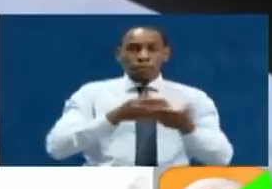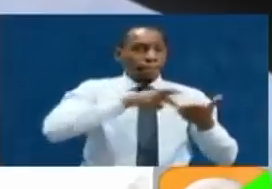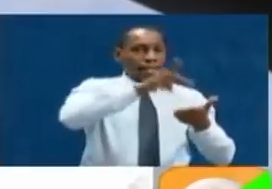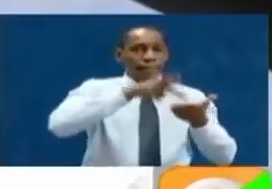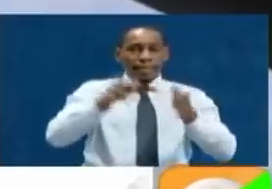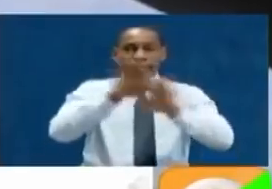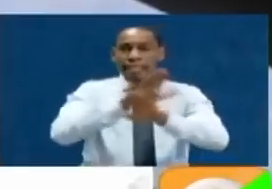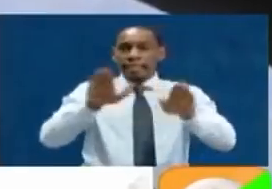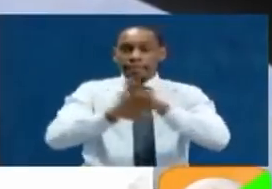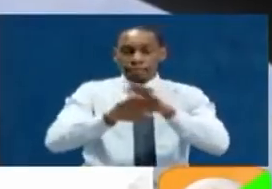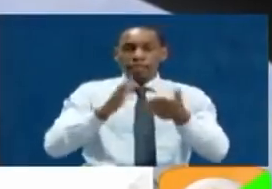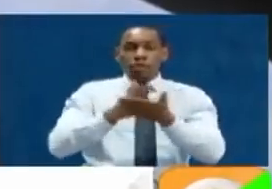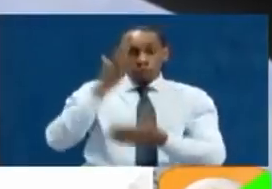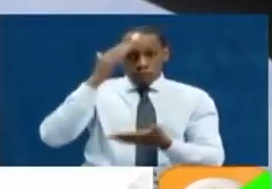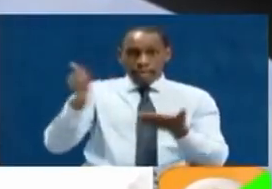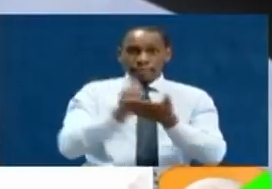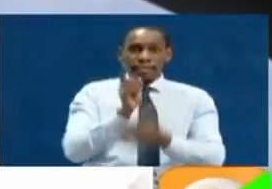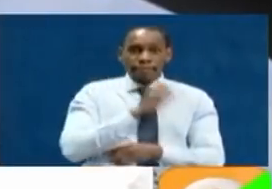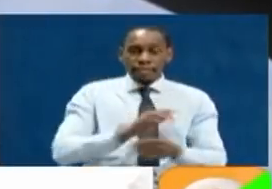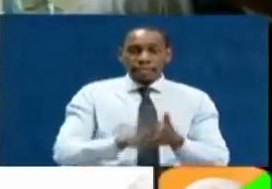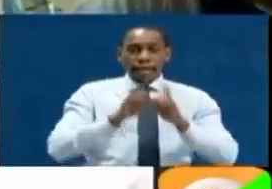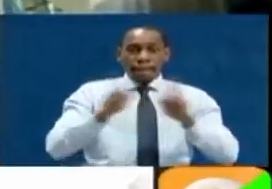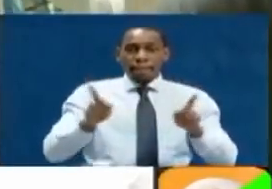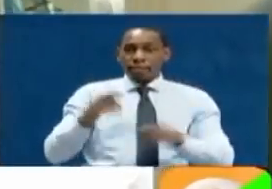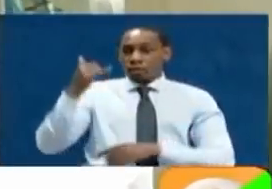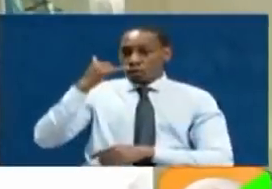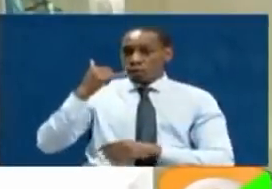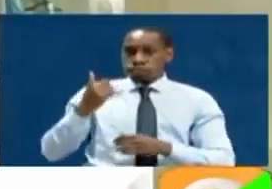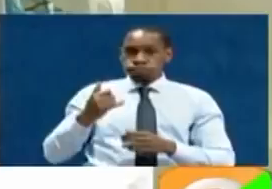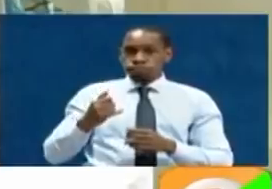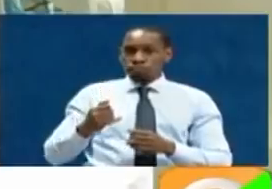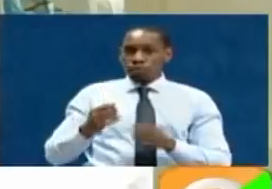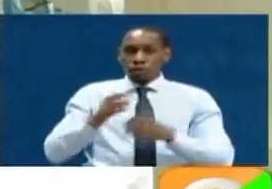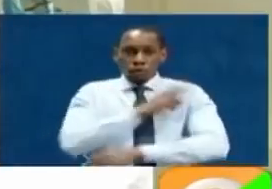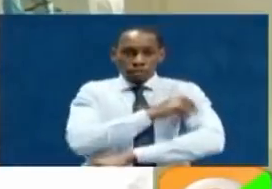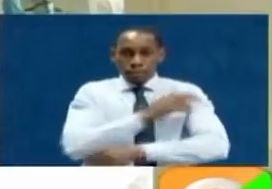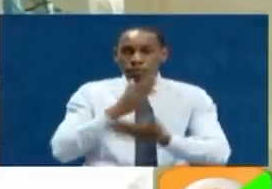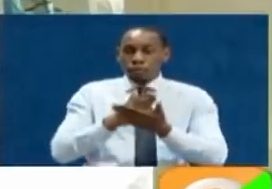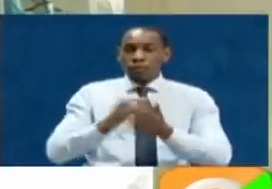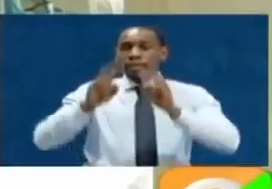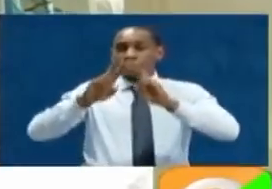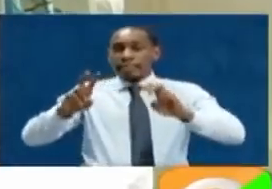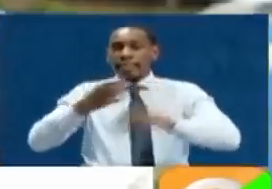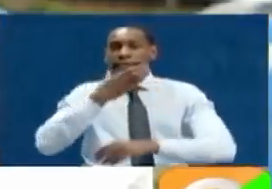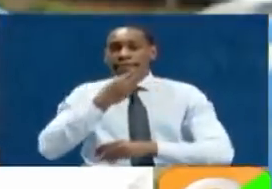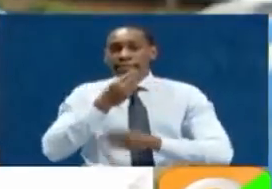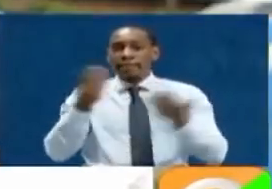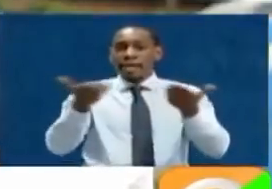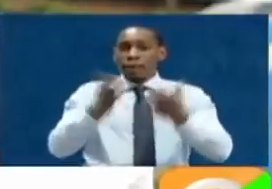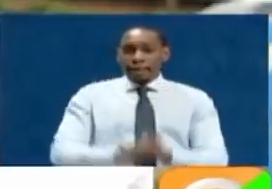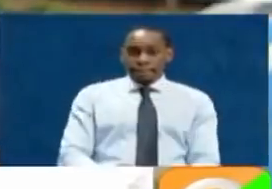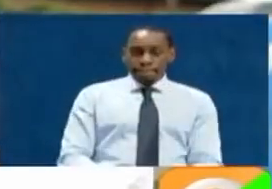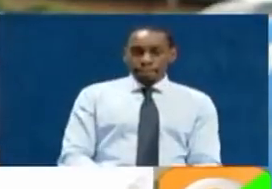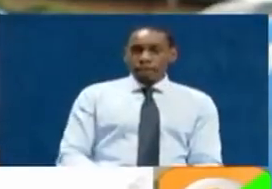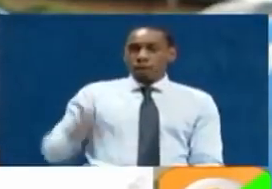necessary payments, confident that he had been admitted, but a distress call from the hospital would subject them to a frantic search for their father. Ndo